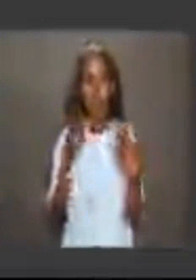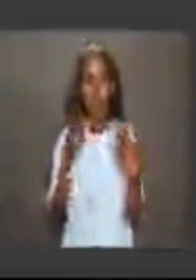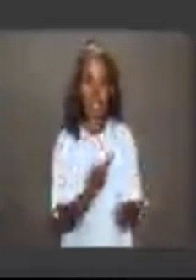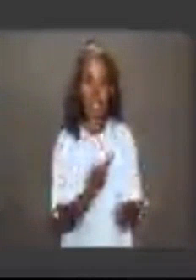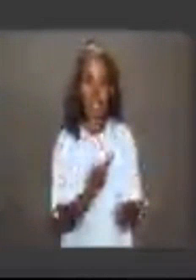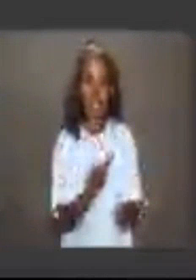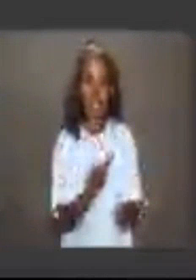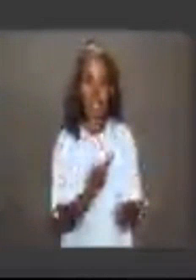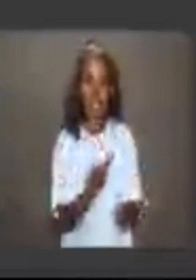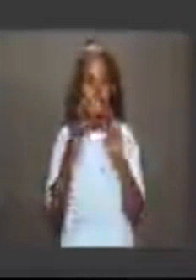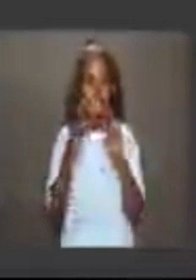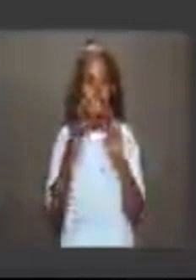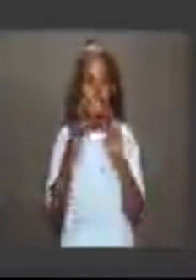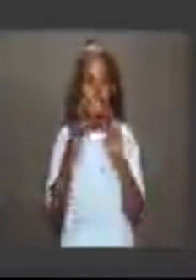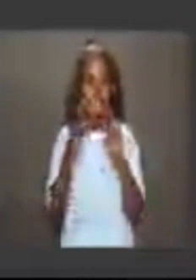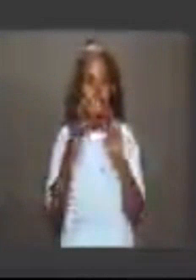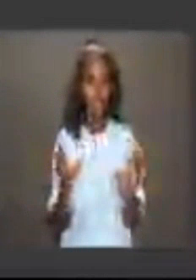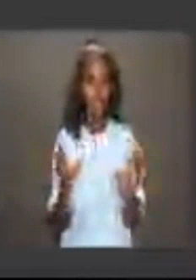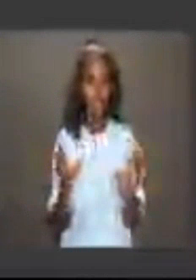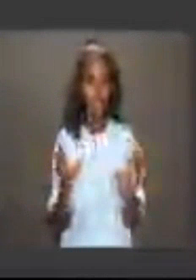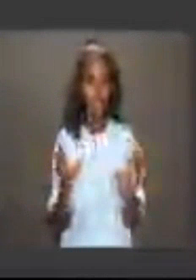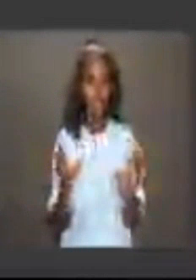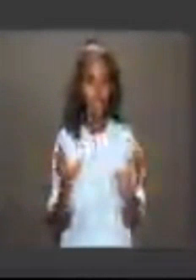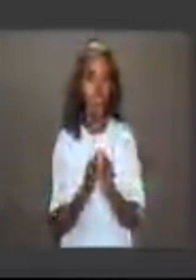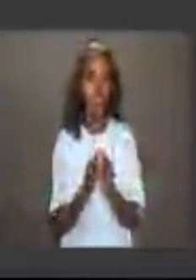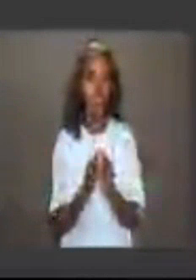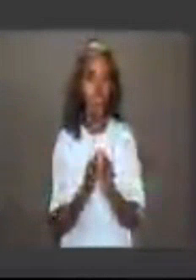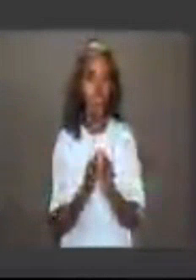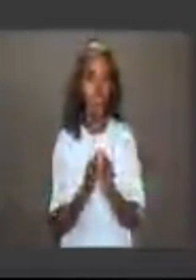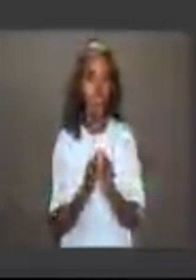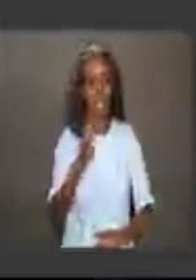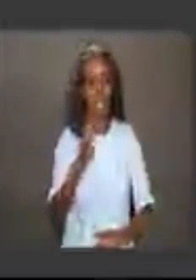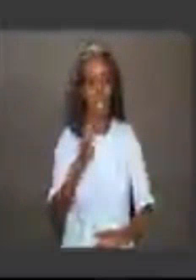included in the set of rational numbers.